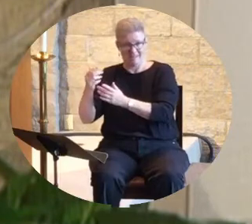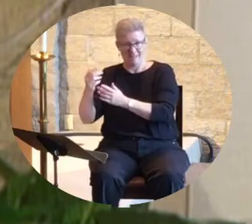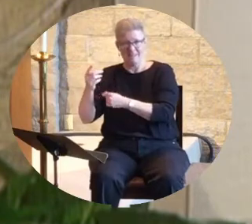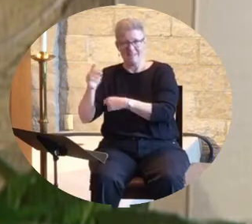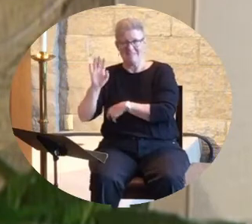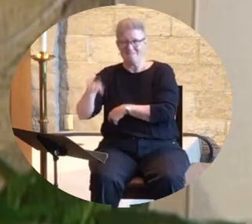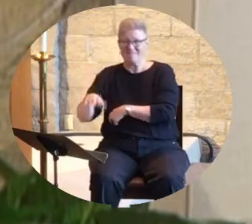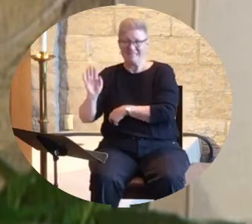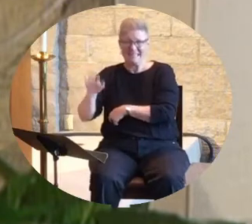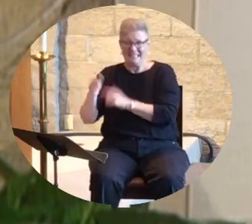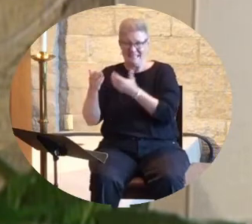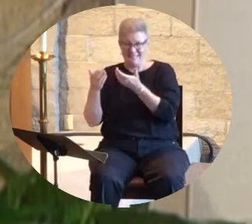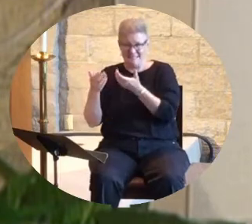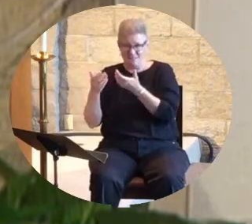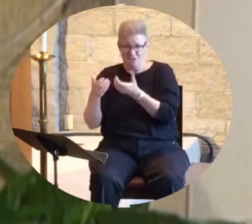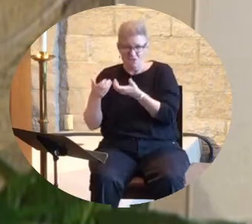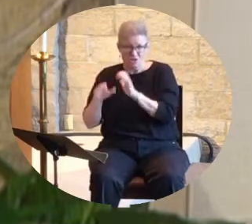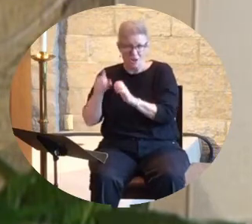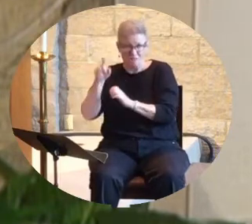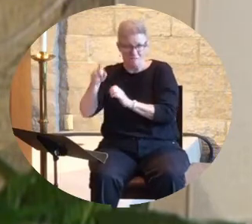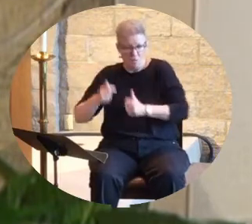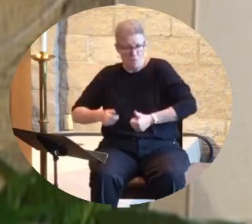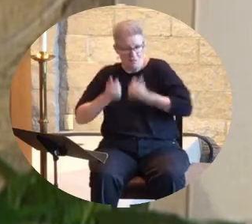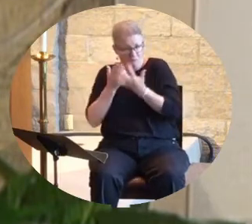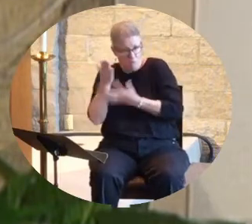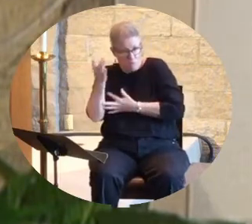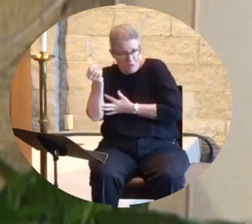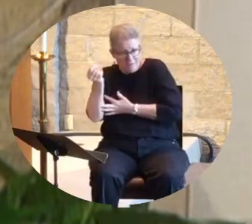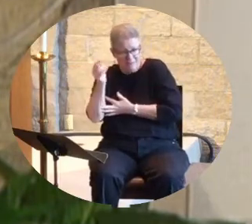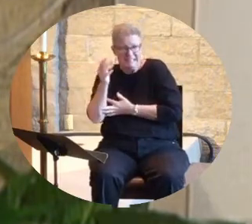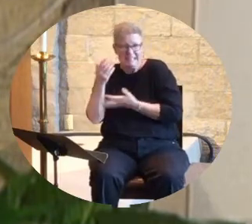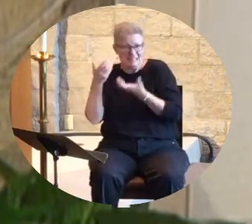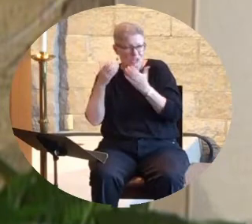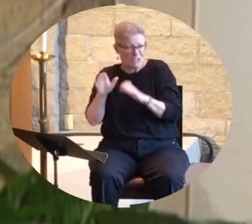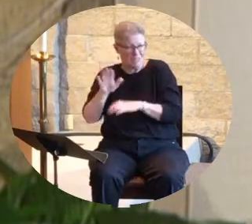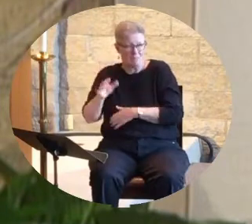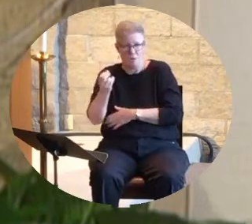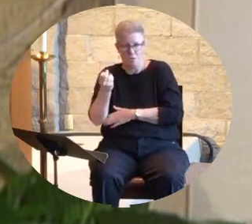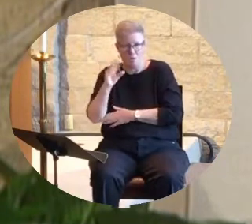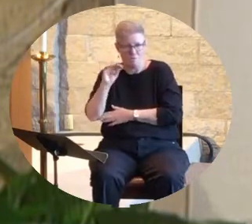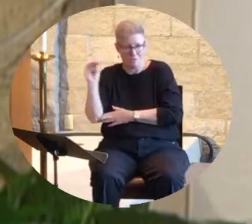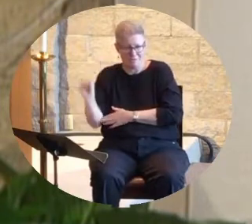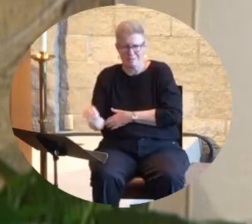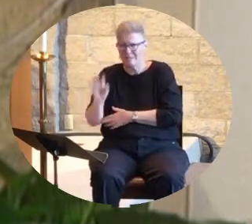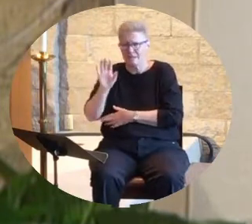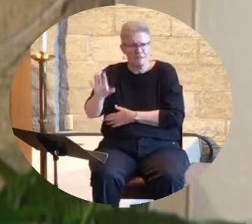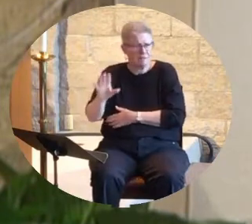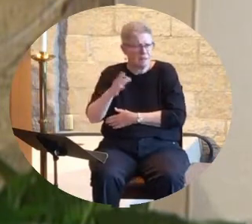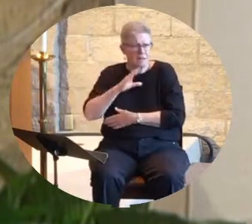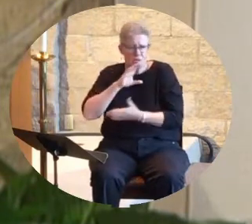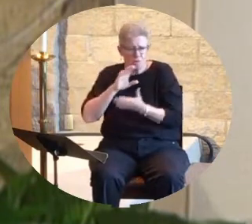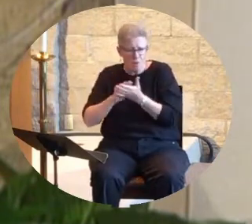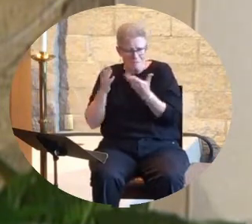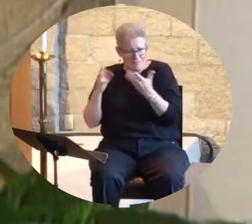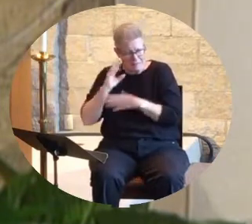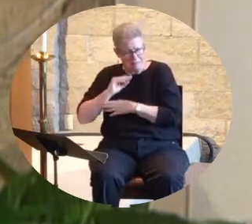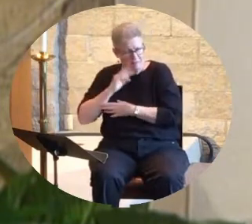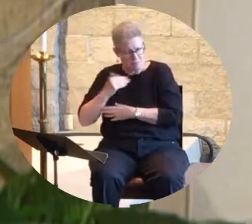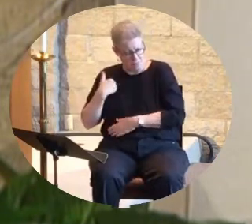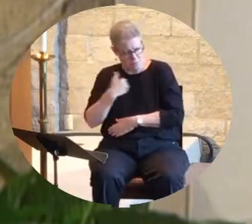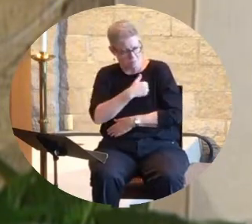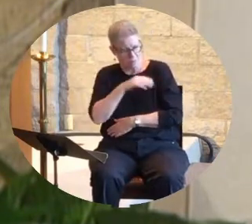12%. About 12% of that. His wife had already dealt with breast cancer and some other things, but he had my